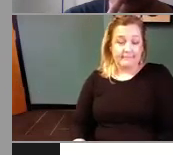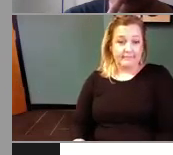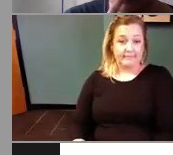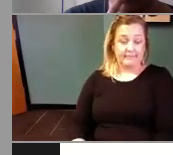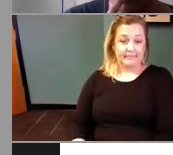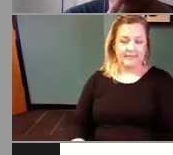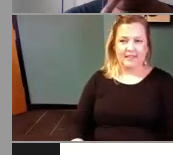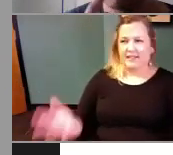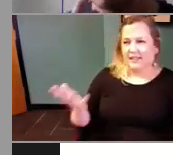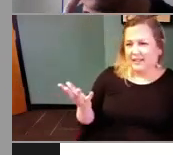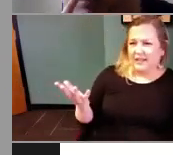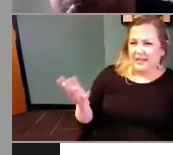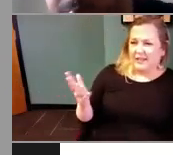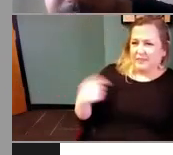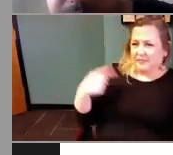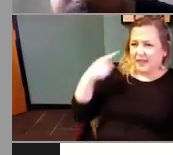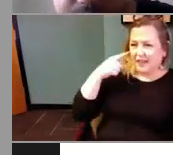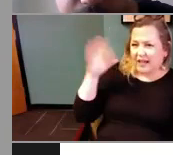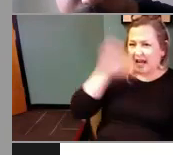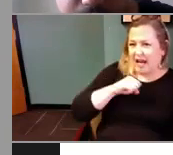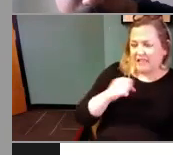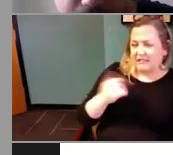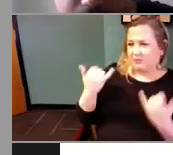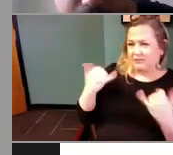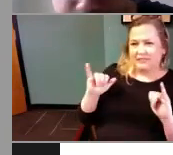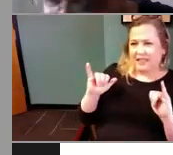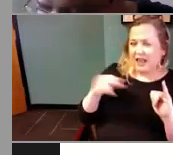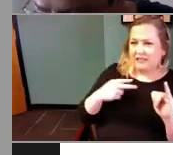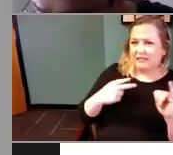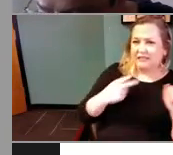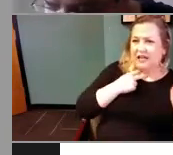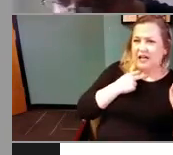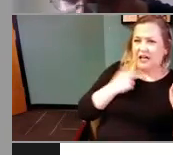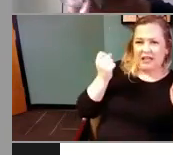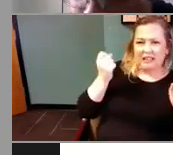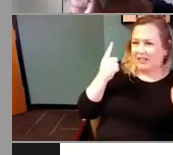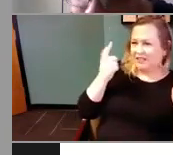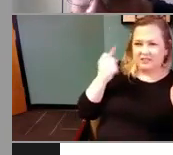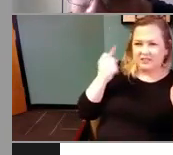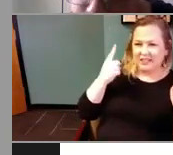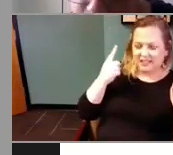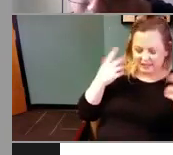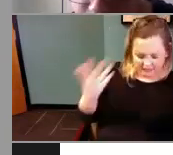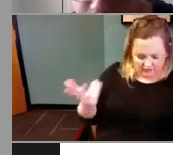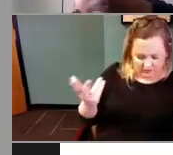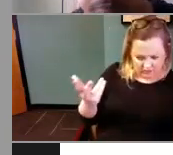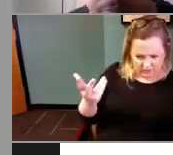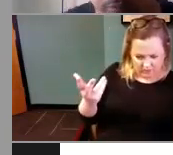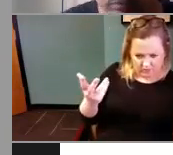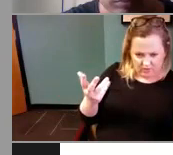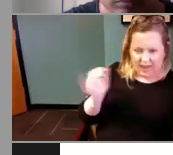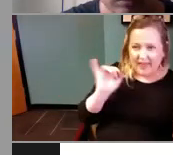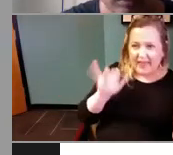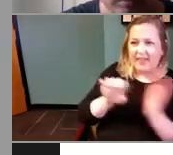I guess I'm a little hung up on so like going back to that example where you had like the